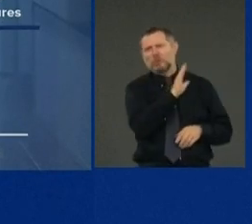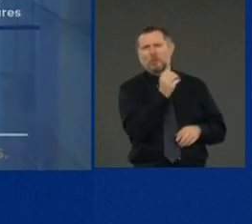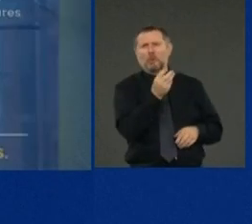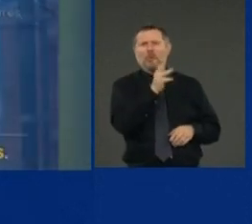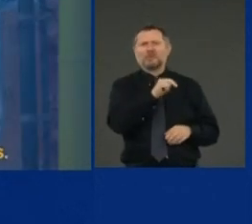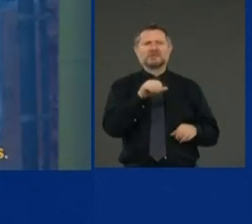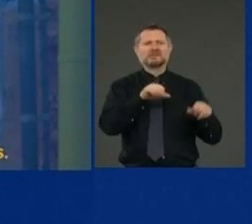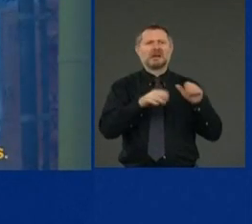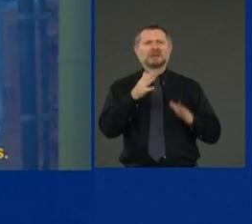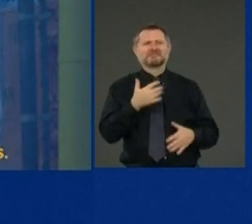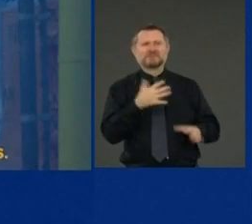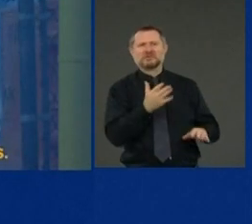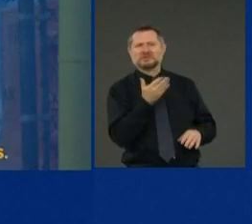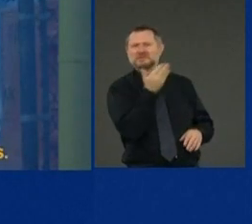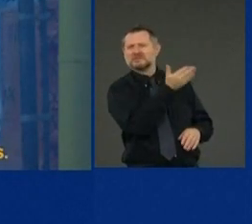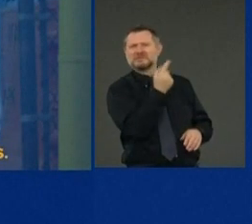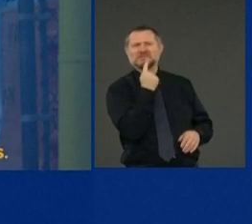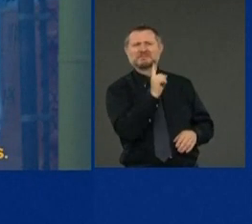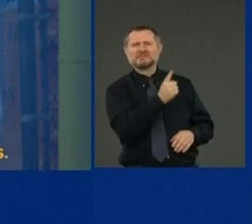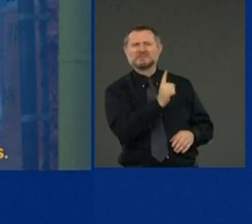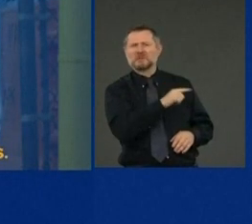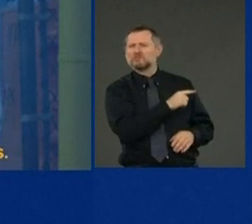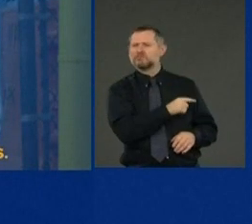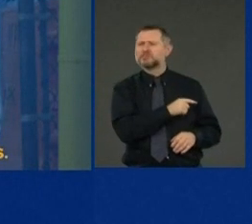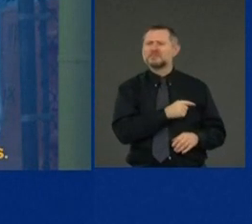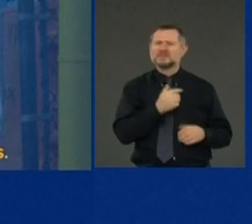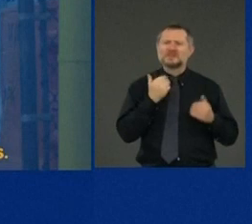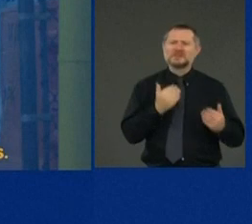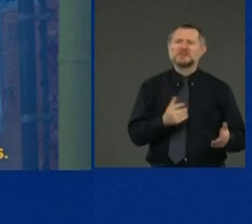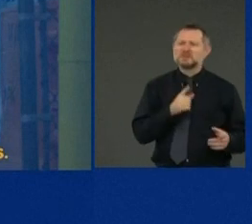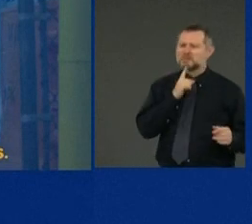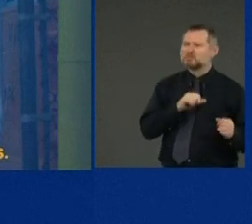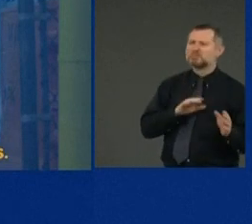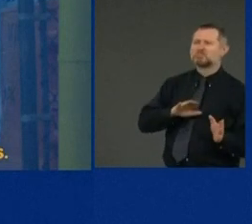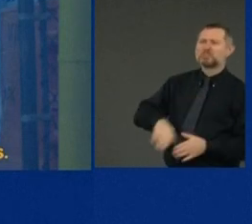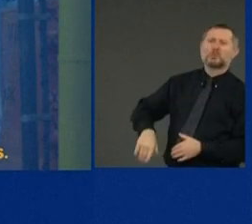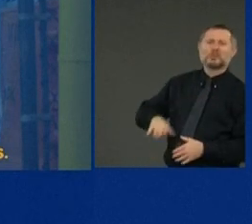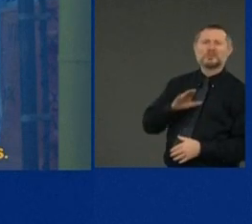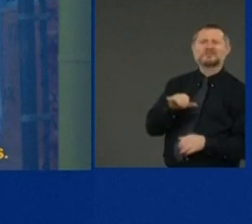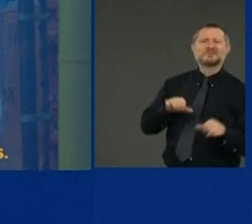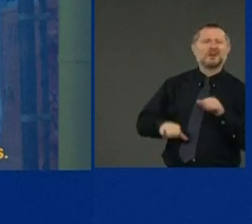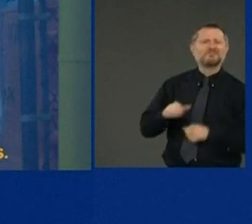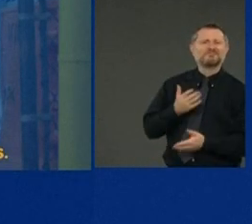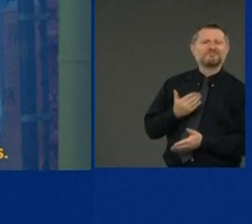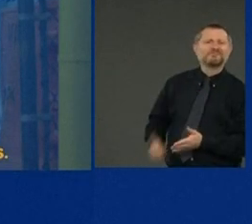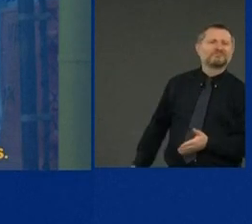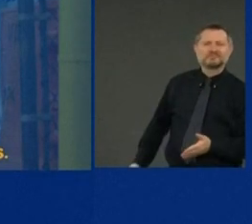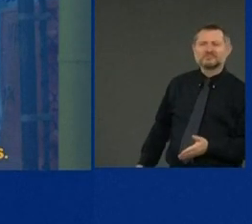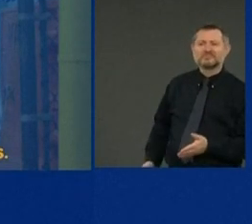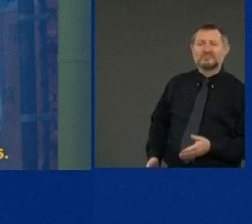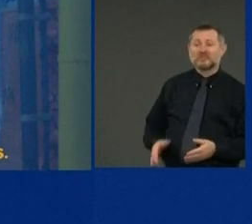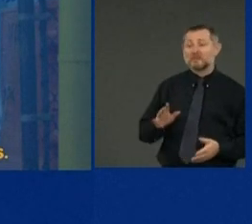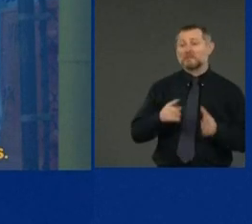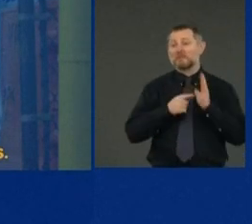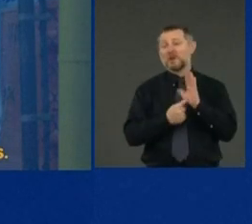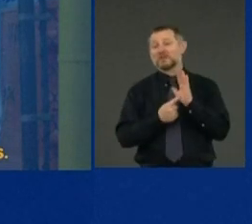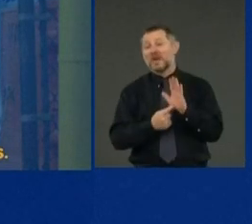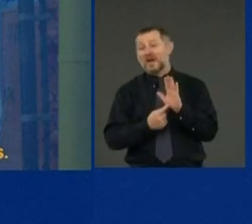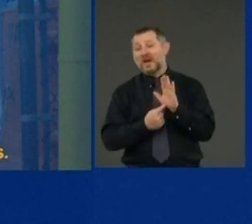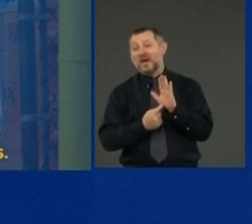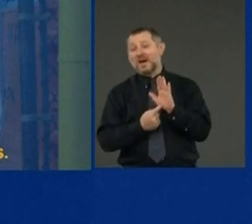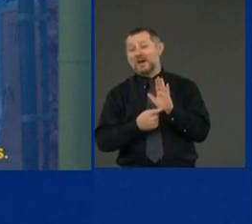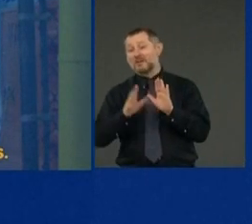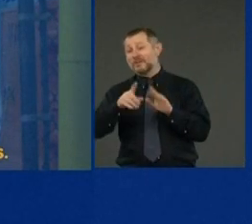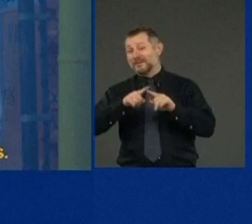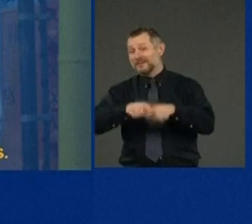science, because they abandoned it. The model that they rely on,